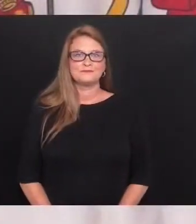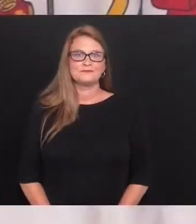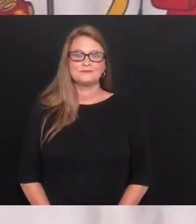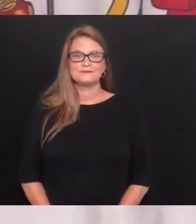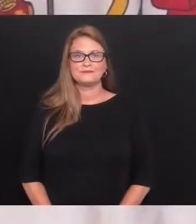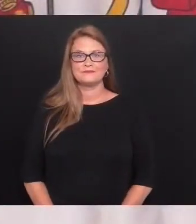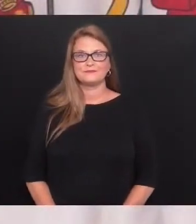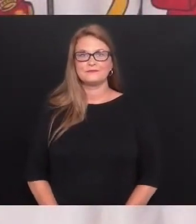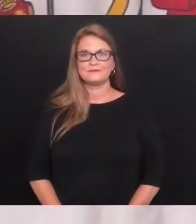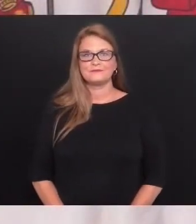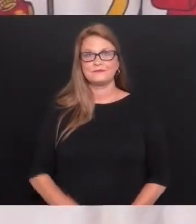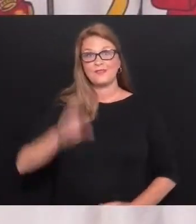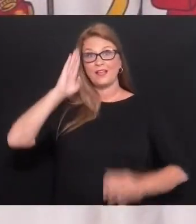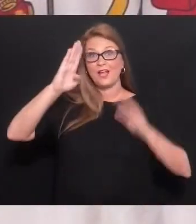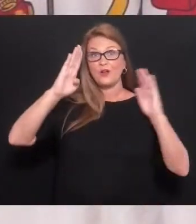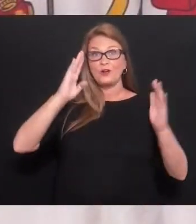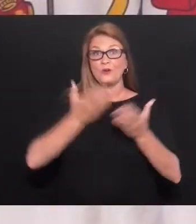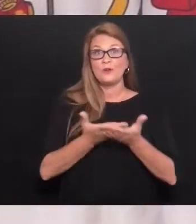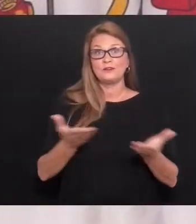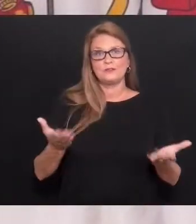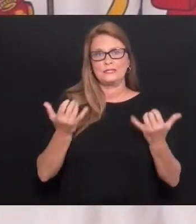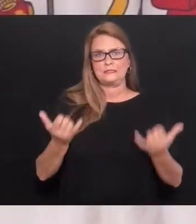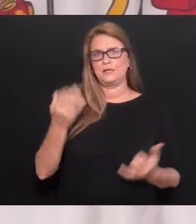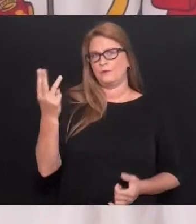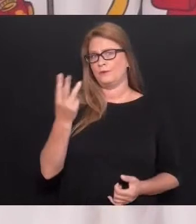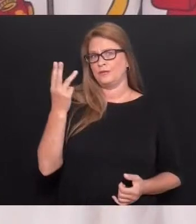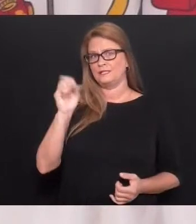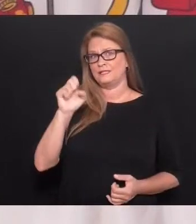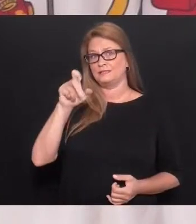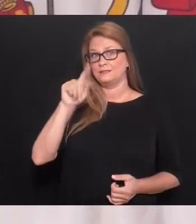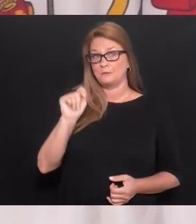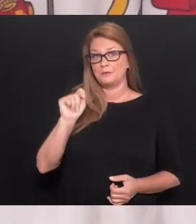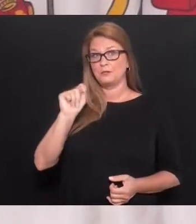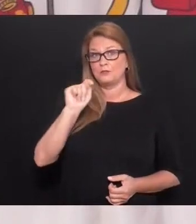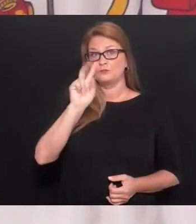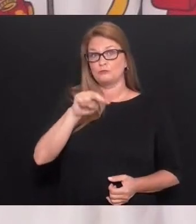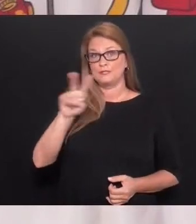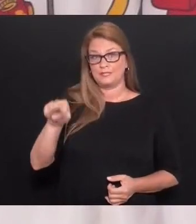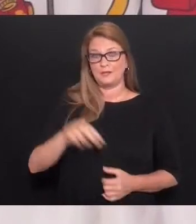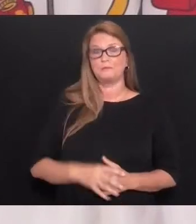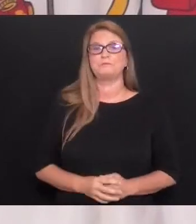Hello, everyone. It's Wednesday, September the 22nd.